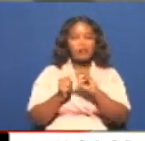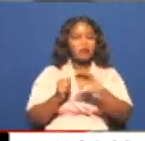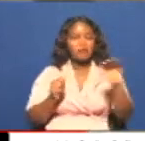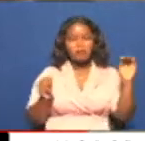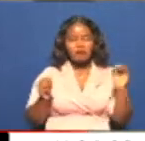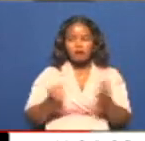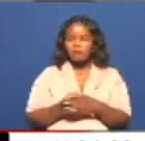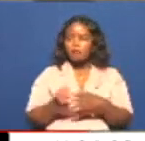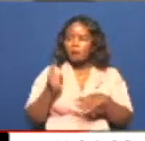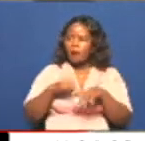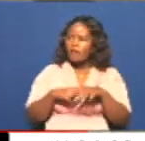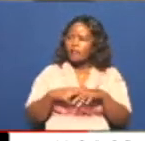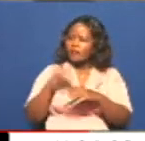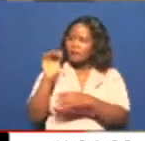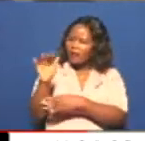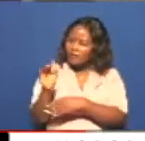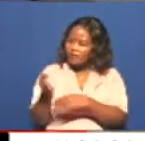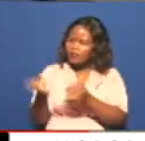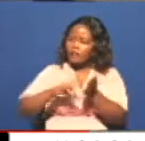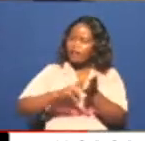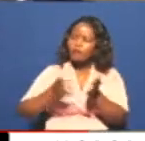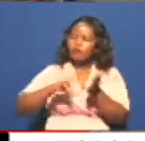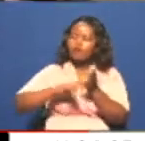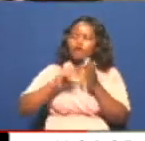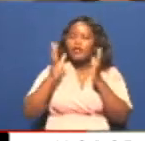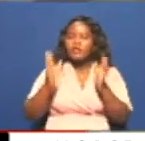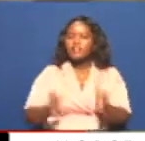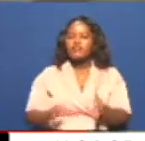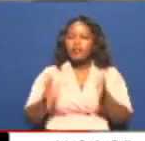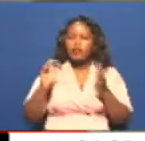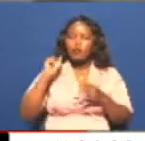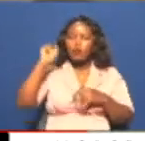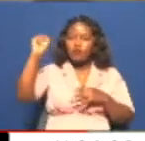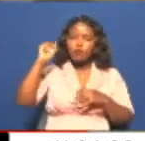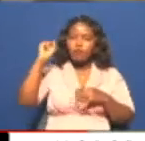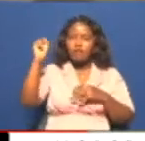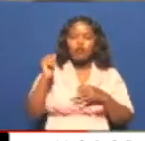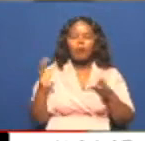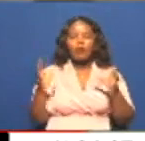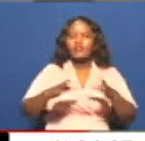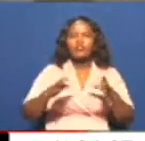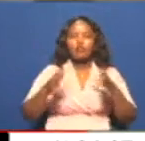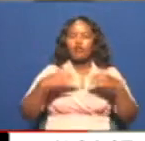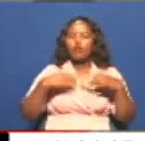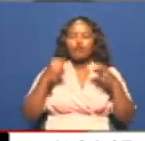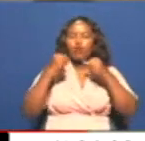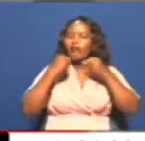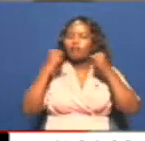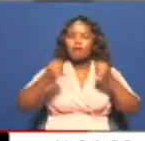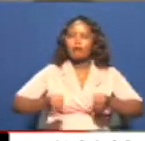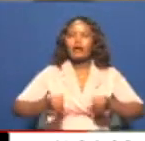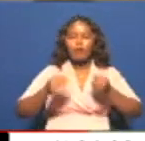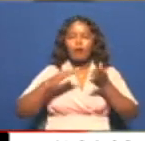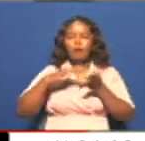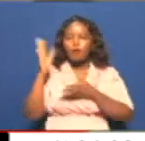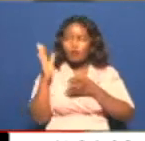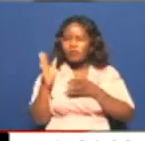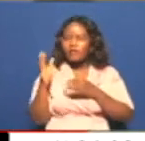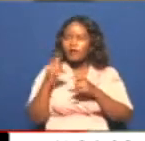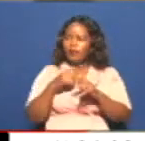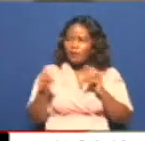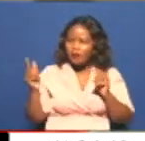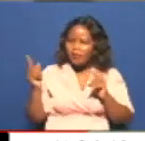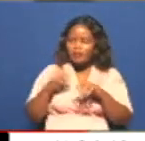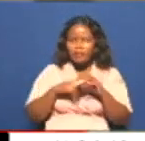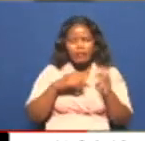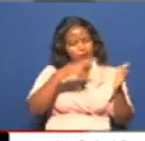that the Register of Political Parties is going to have immense power, is going to police political parties, but when you go to the bill and read